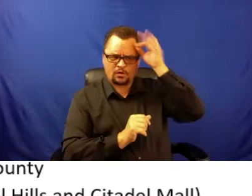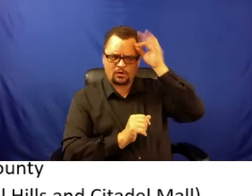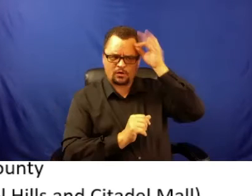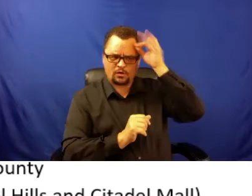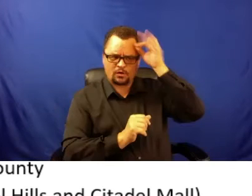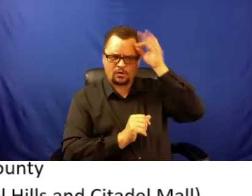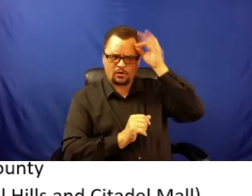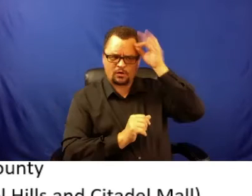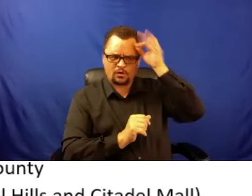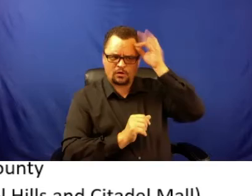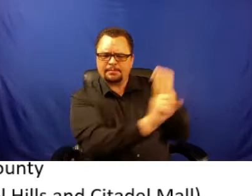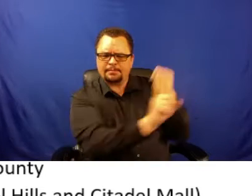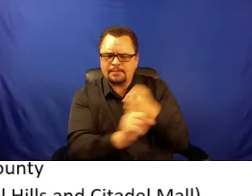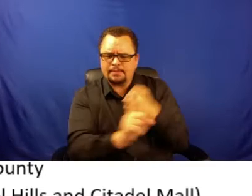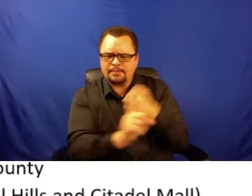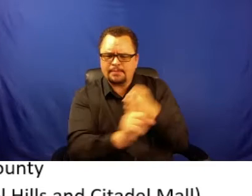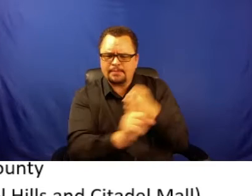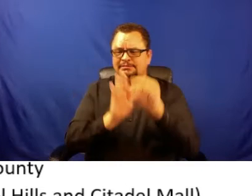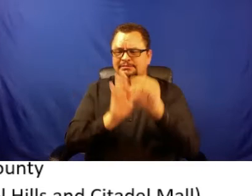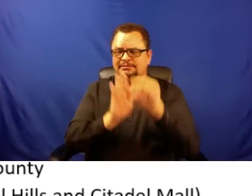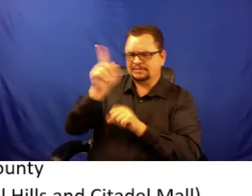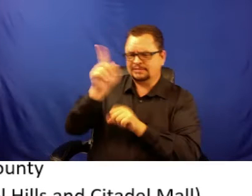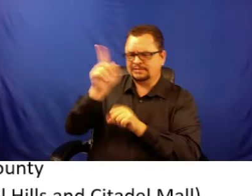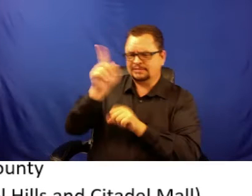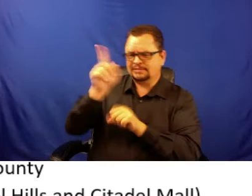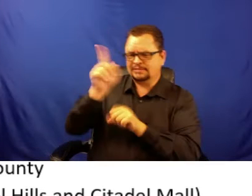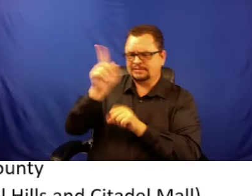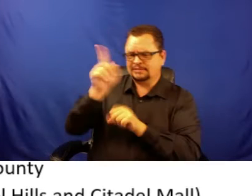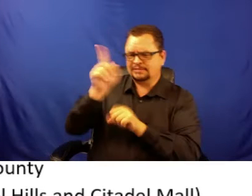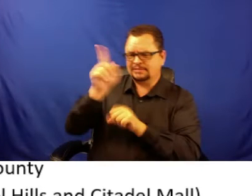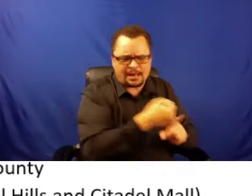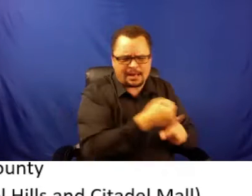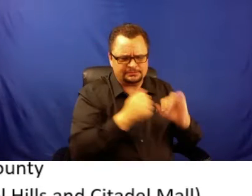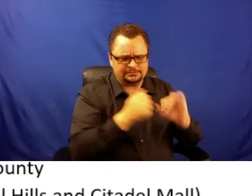federal level, we know that President Biden has